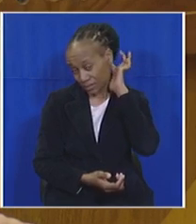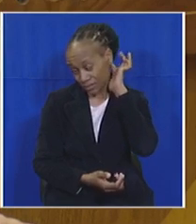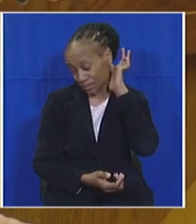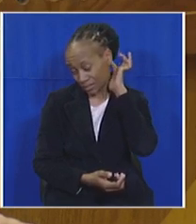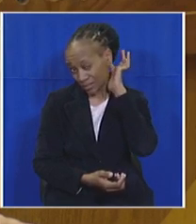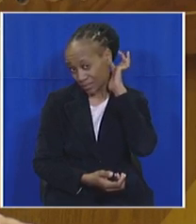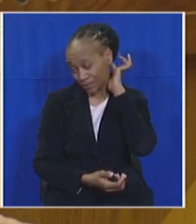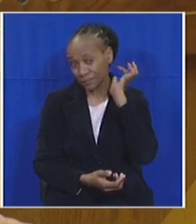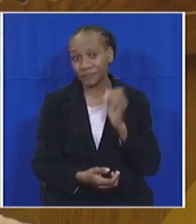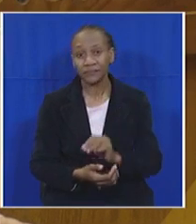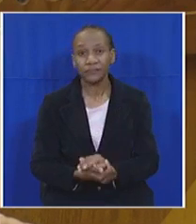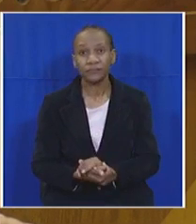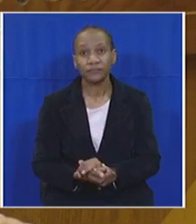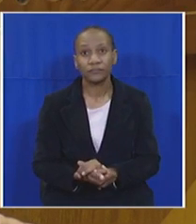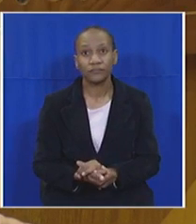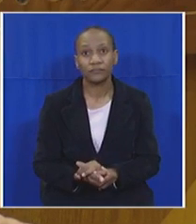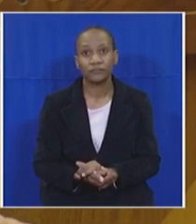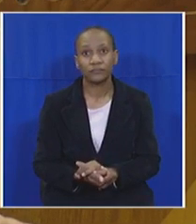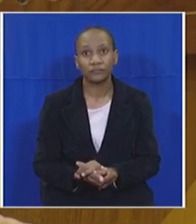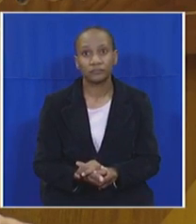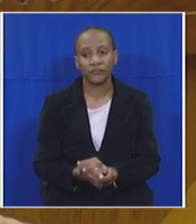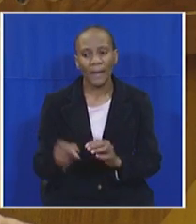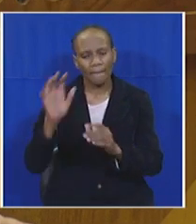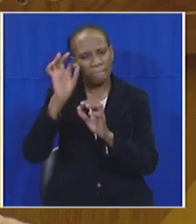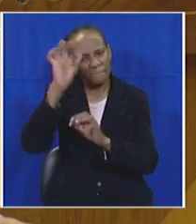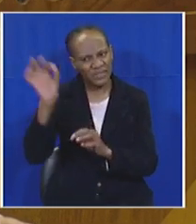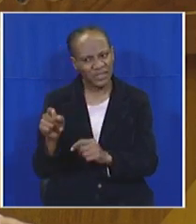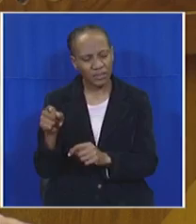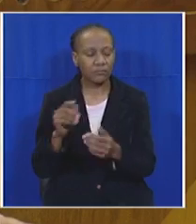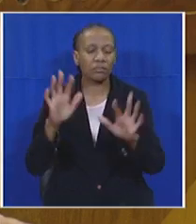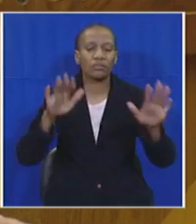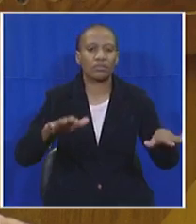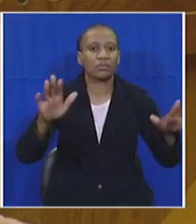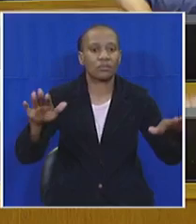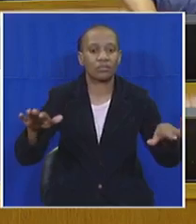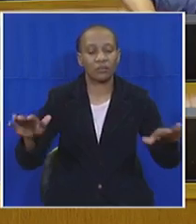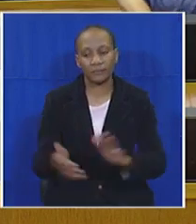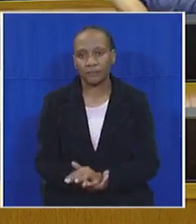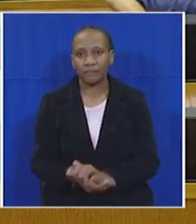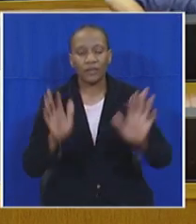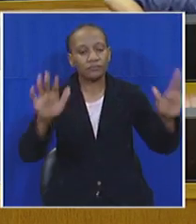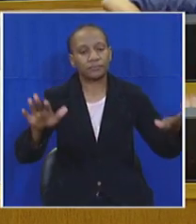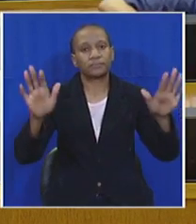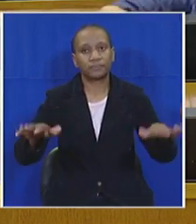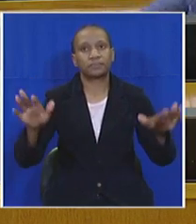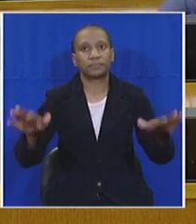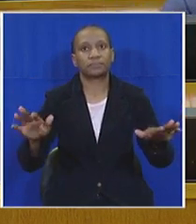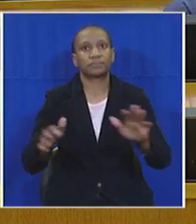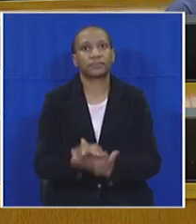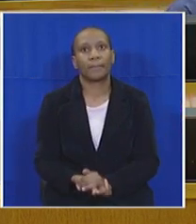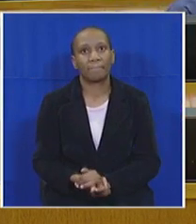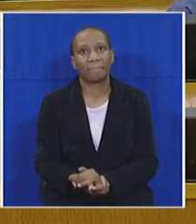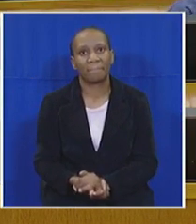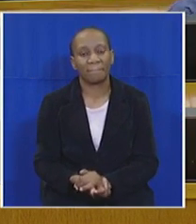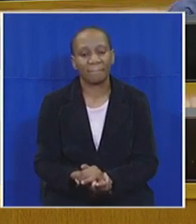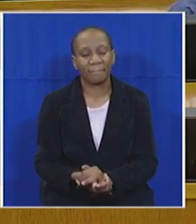expenditure report. And this is the lowest percentage of all the provinces by a clear margin. Order, honourable members. And the